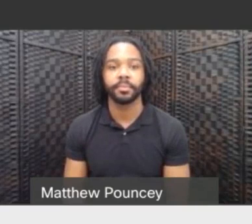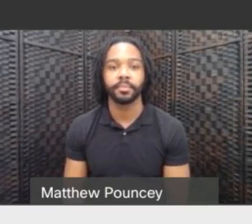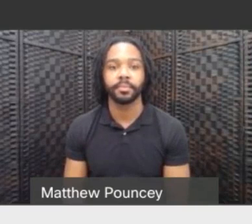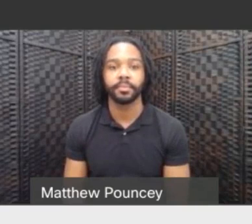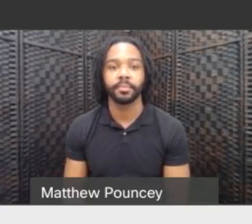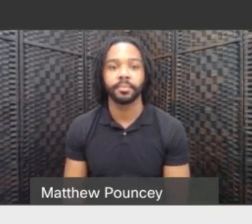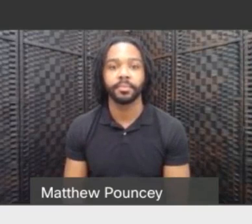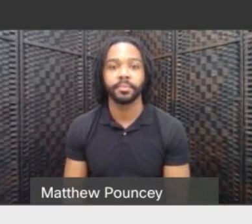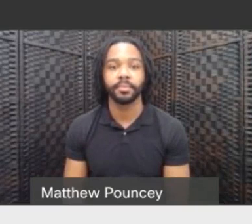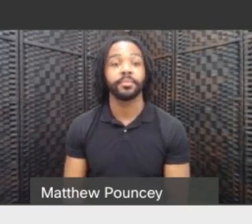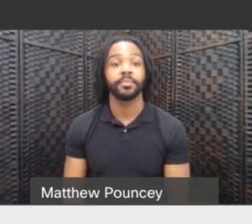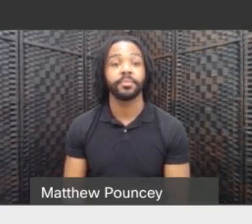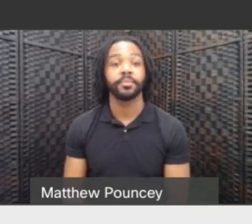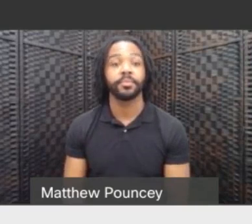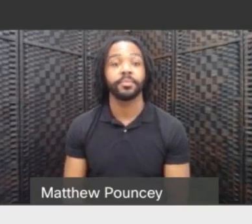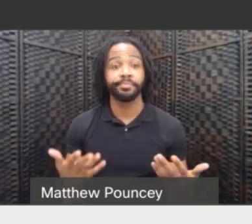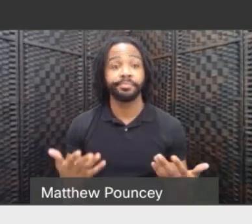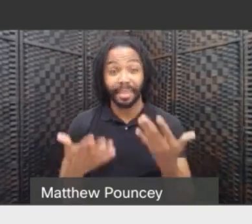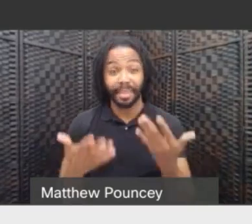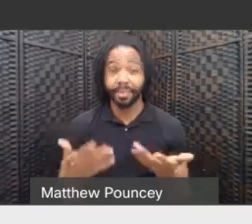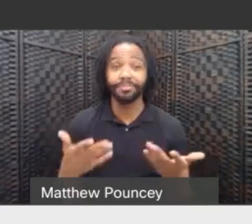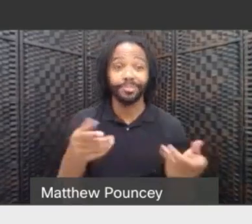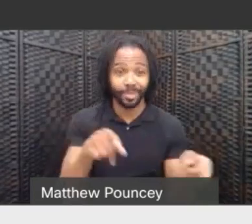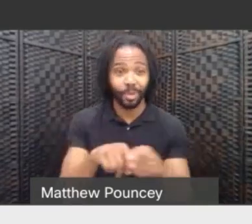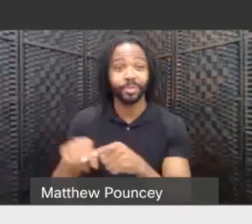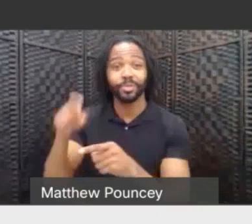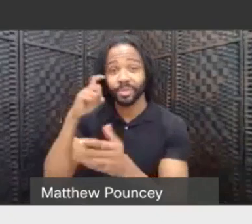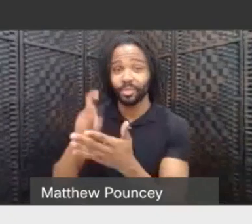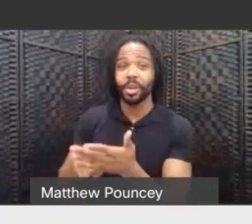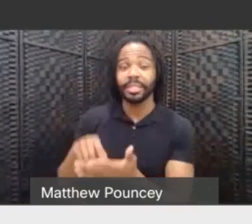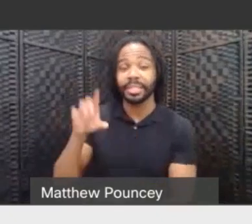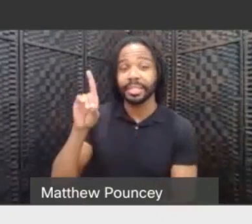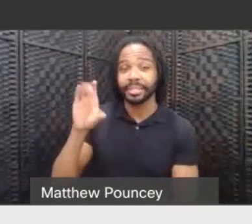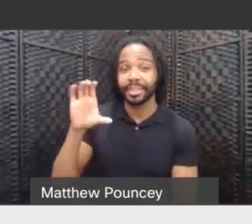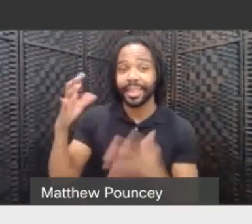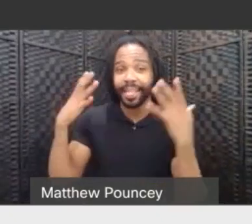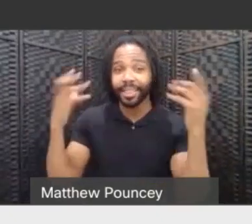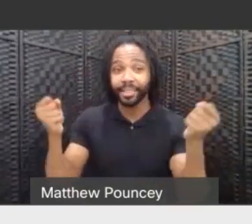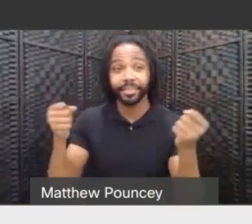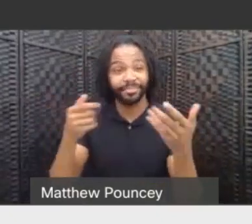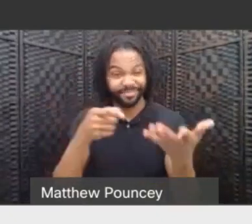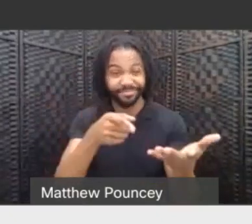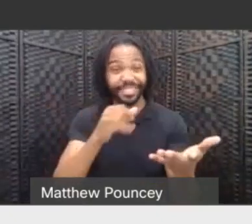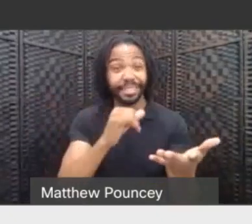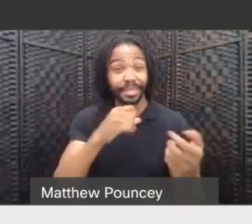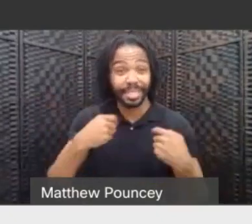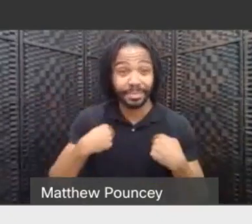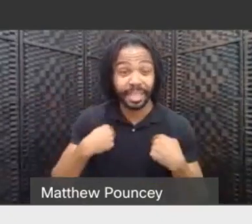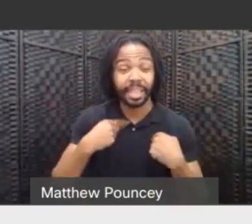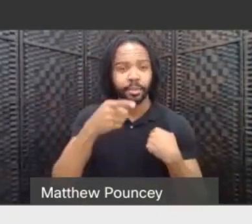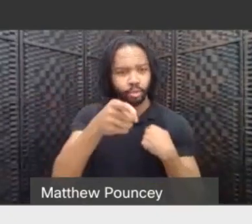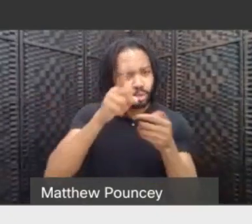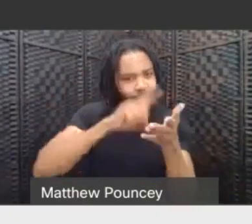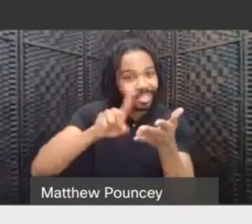So people may have also noticed that DC Health, if you're like me and you check the